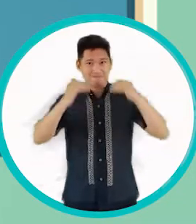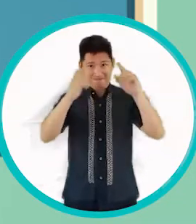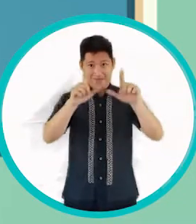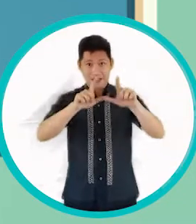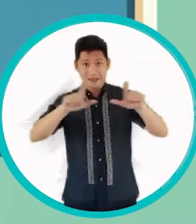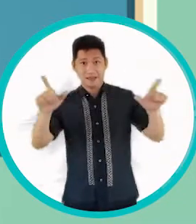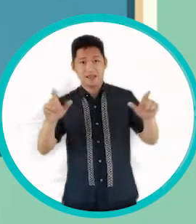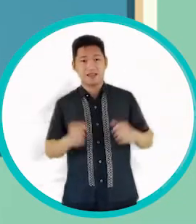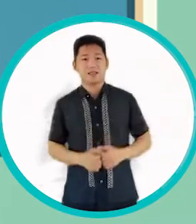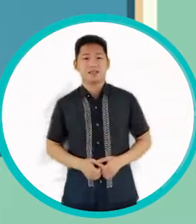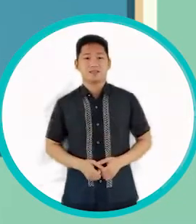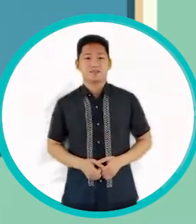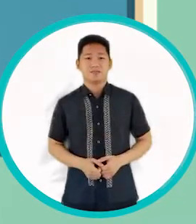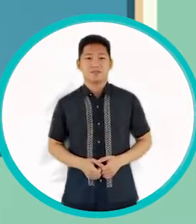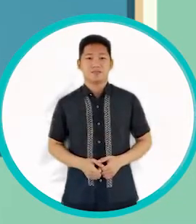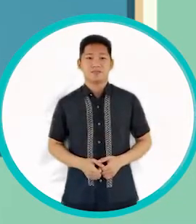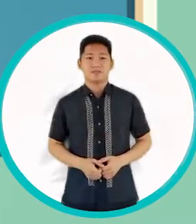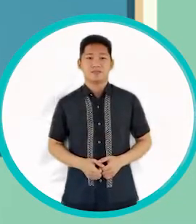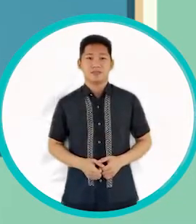level.